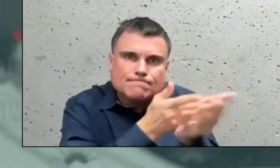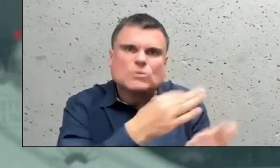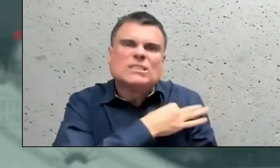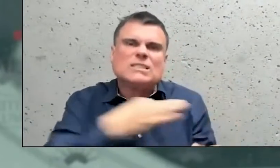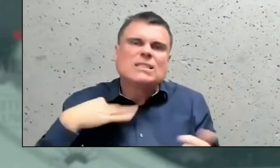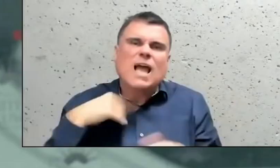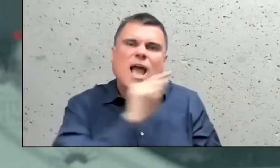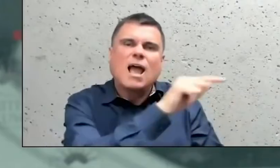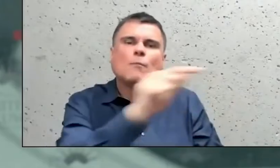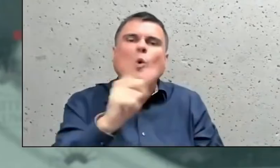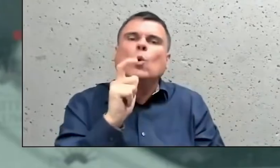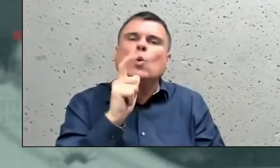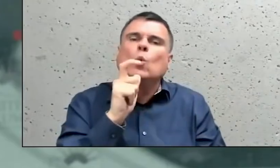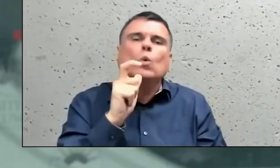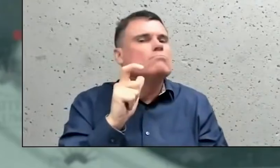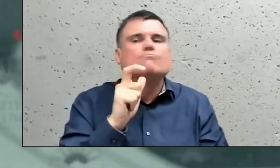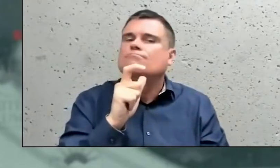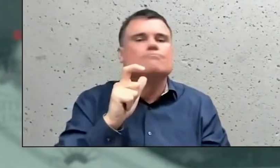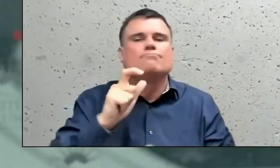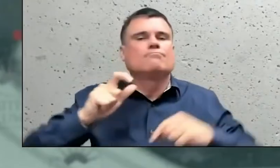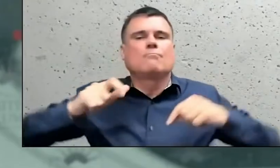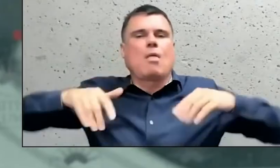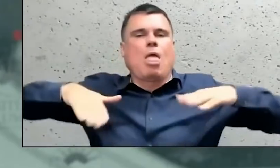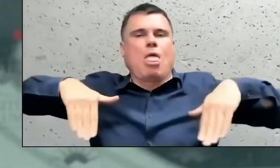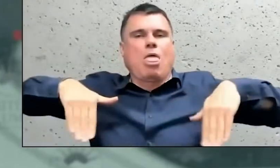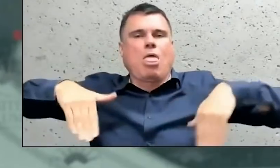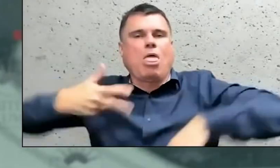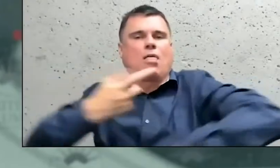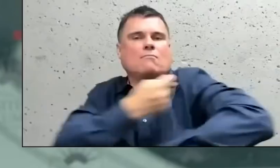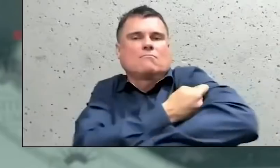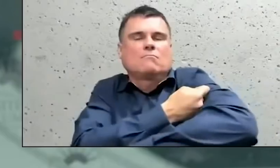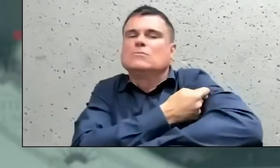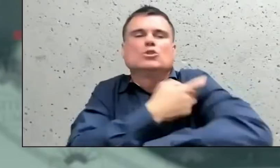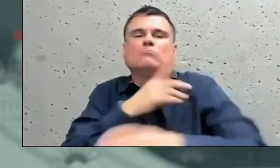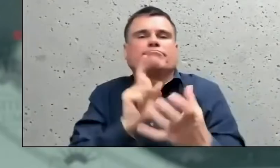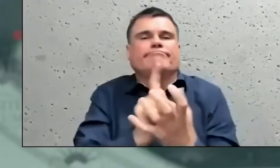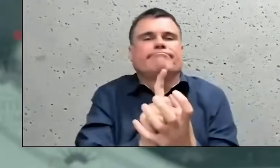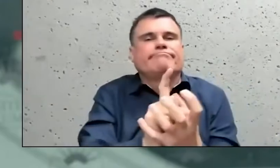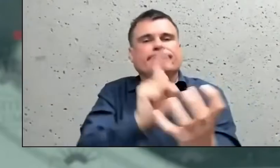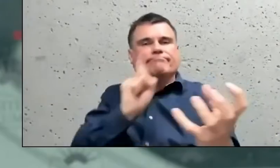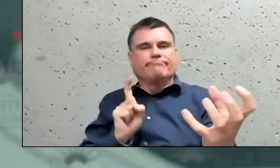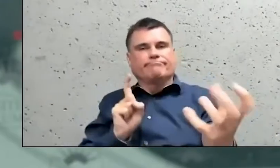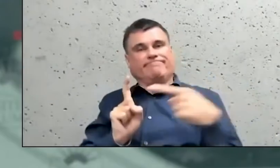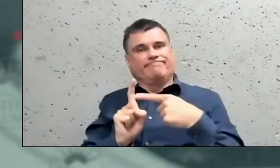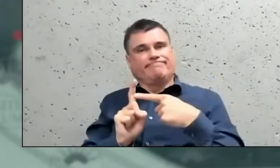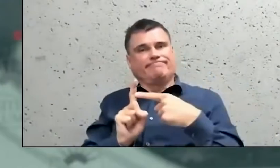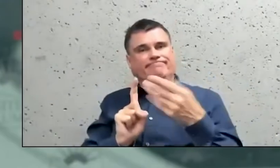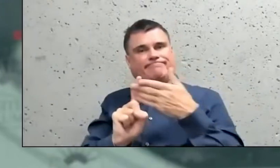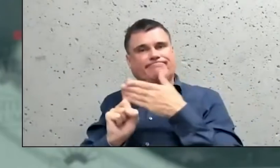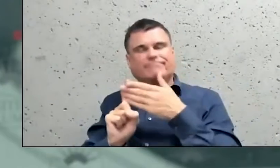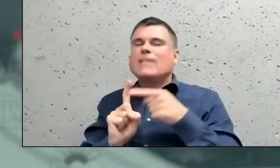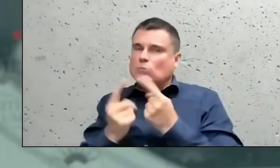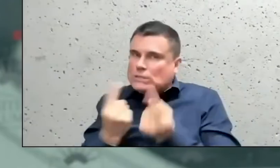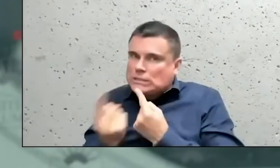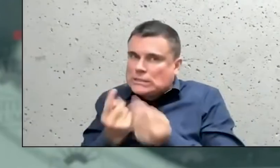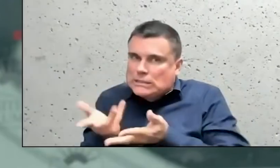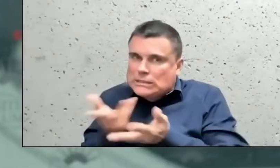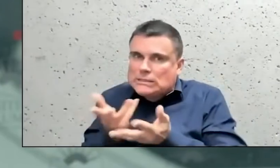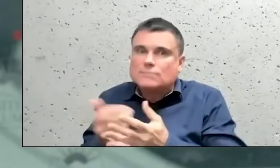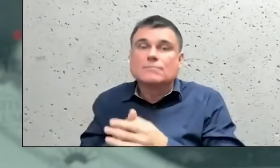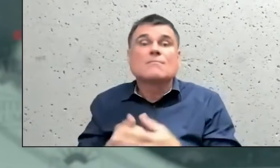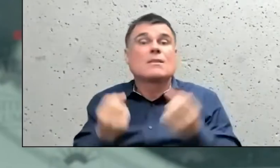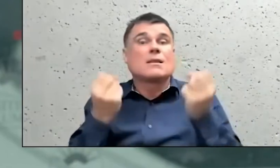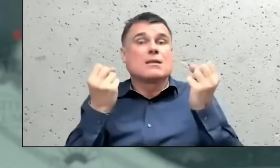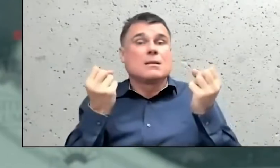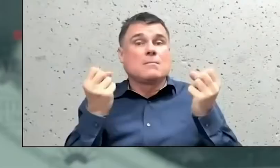reached out to me asking for the J&J vaccine, we will have some available, and we will be providing you with the details next